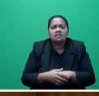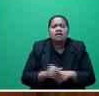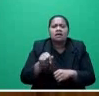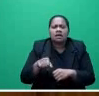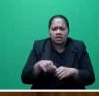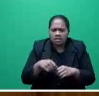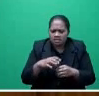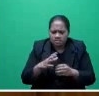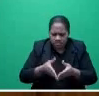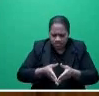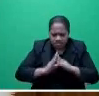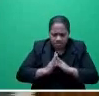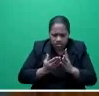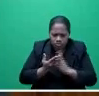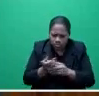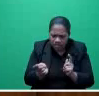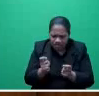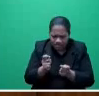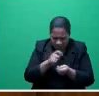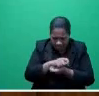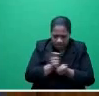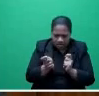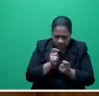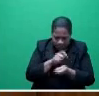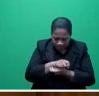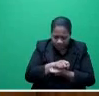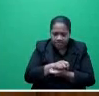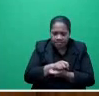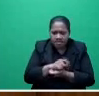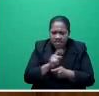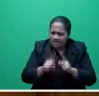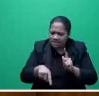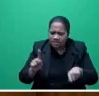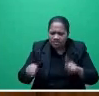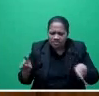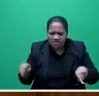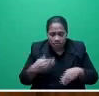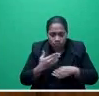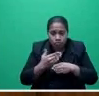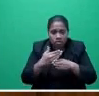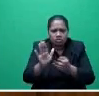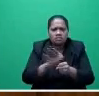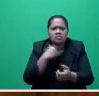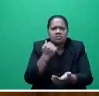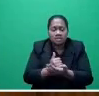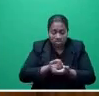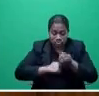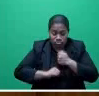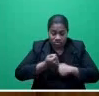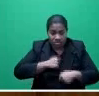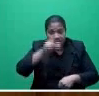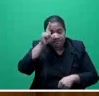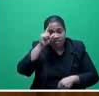the amendments of the tax scheme and announcement of various initiatives in ensuring that the struggling Fijians